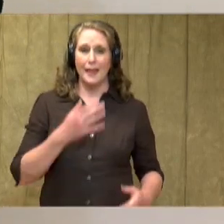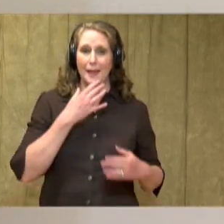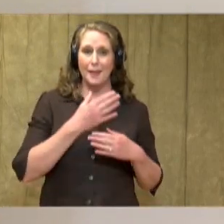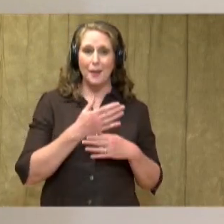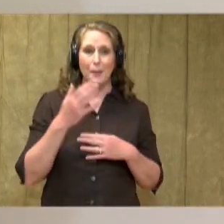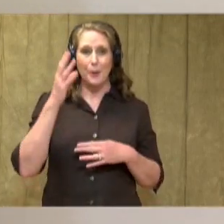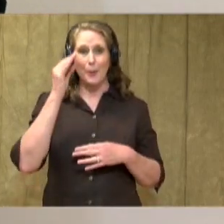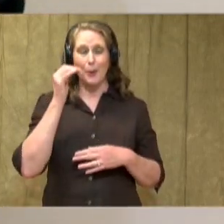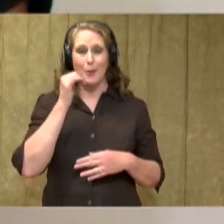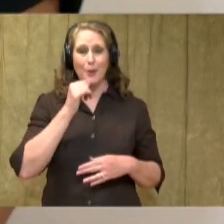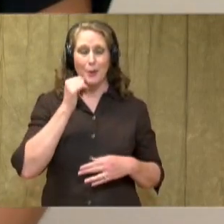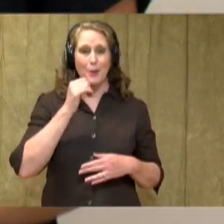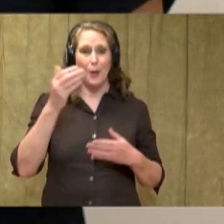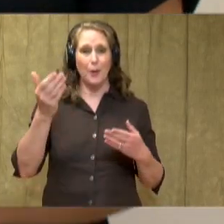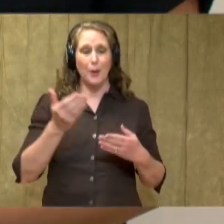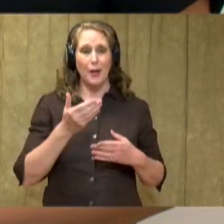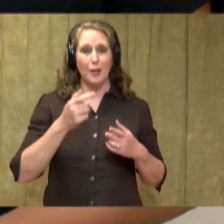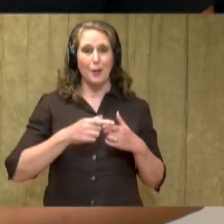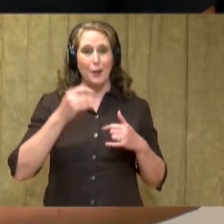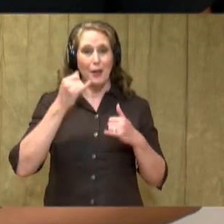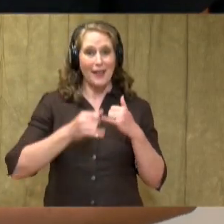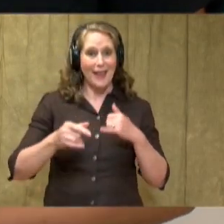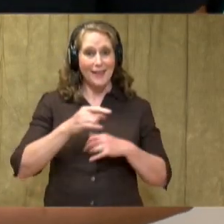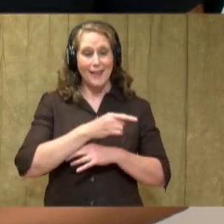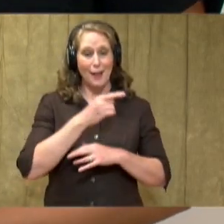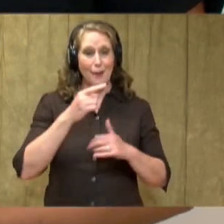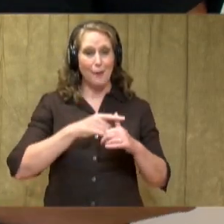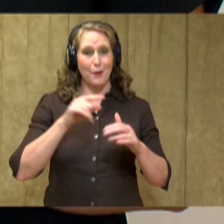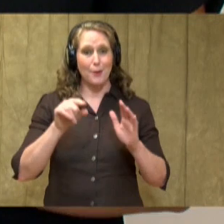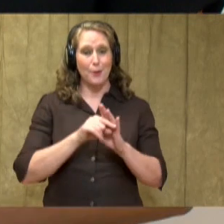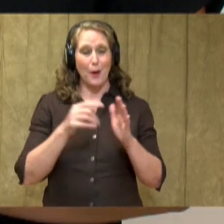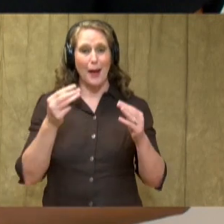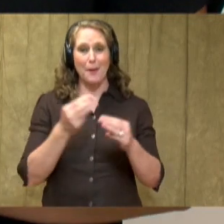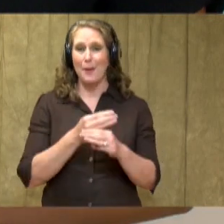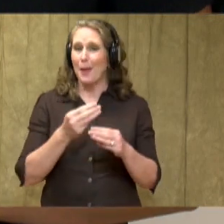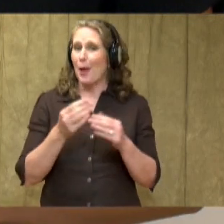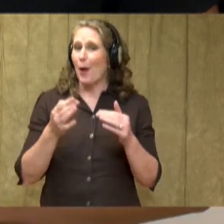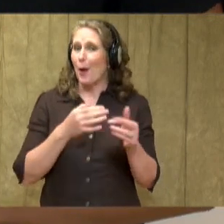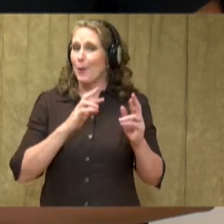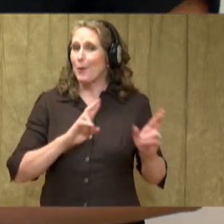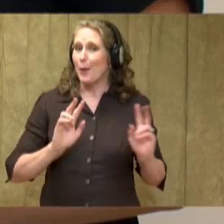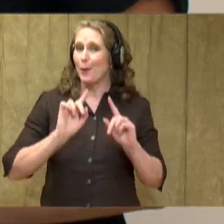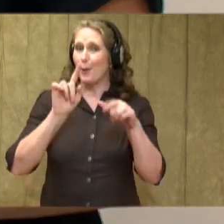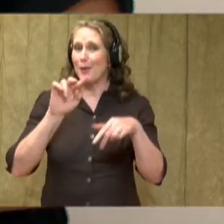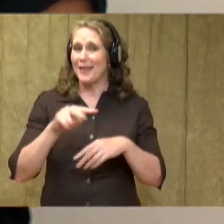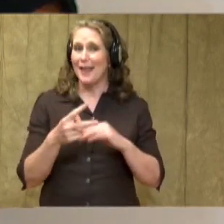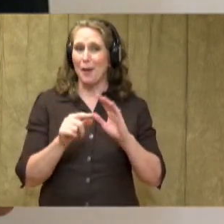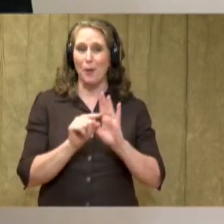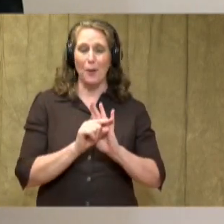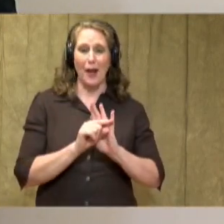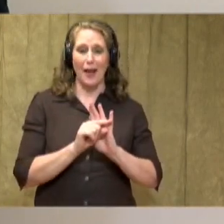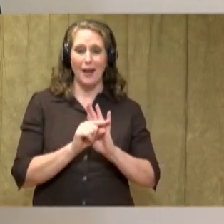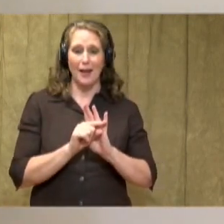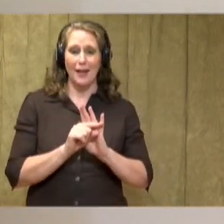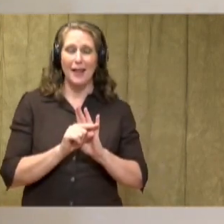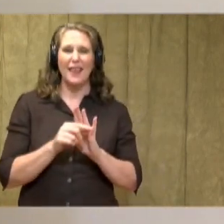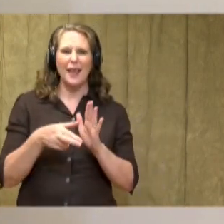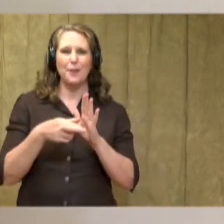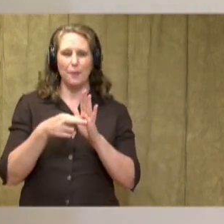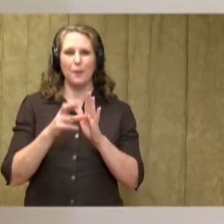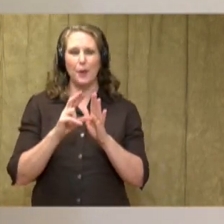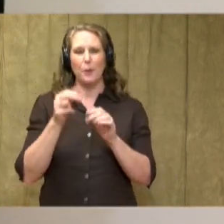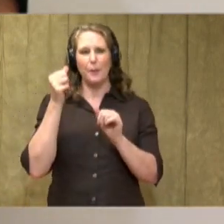Good morning, boys and girls, and welcome to your last day of first grade math. You're almost ready for second grade. Let's do a little